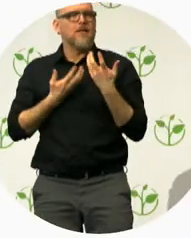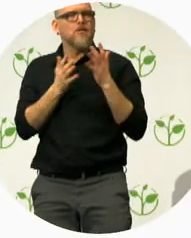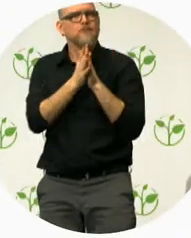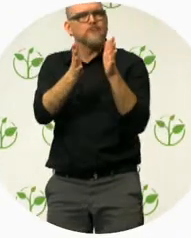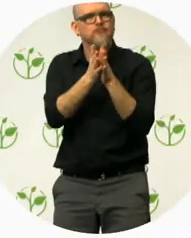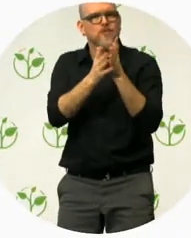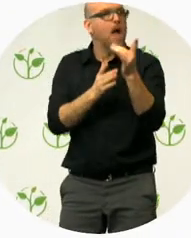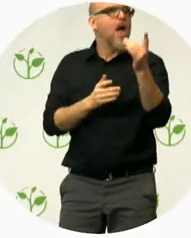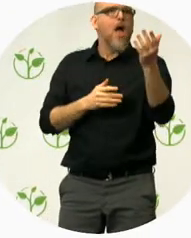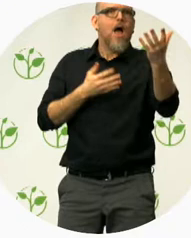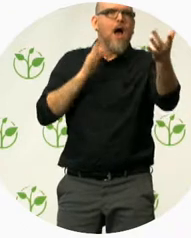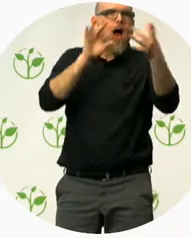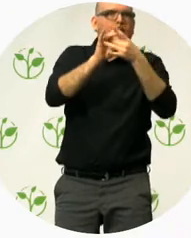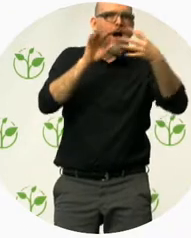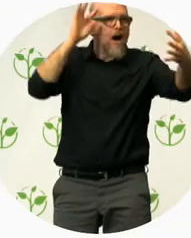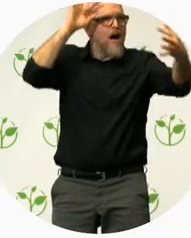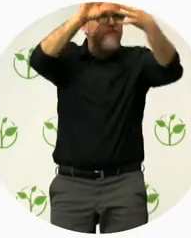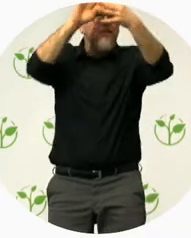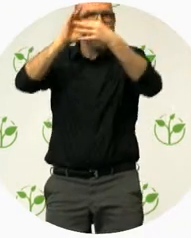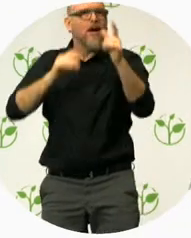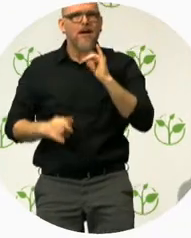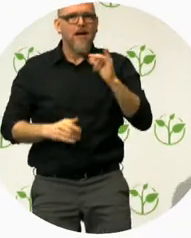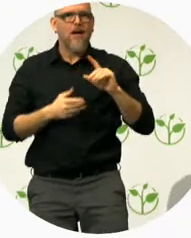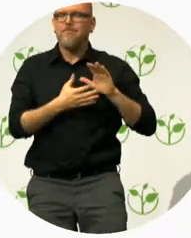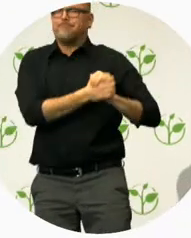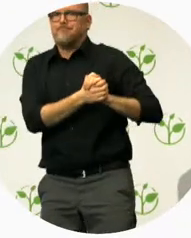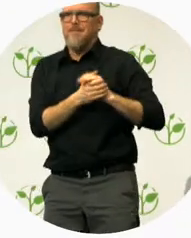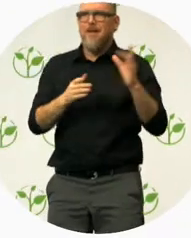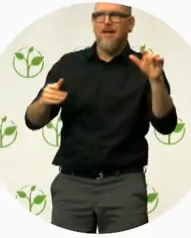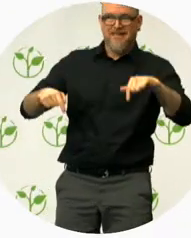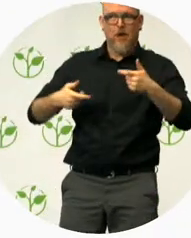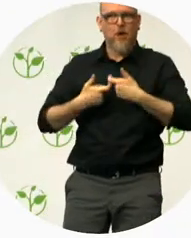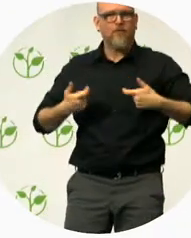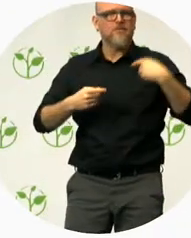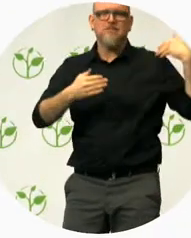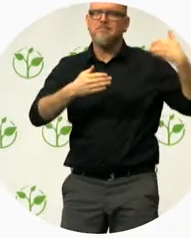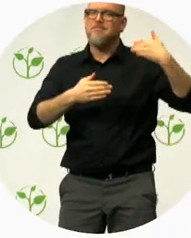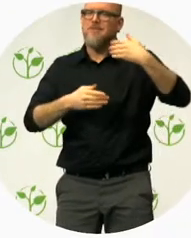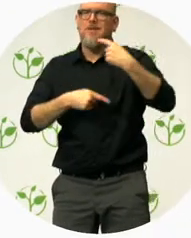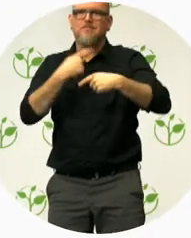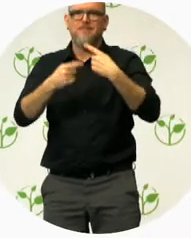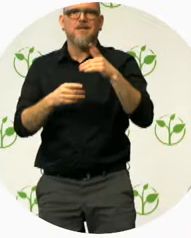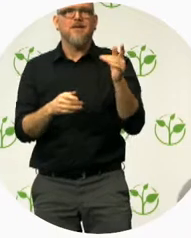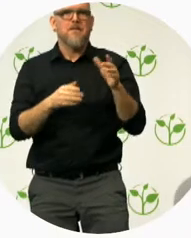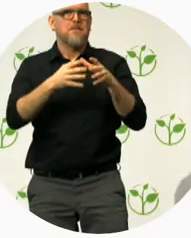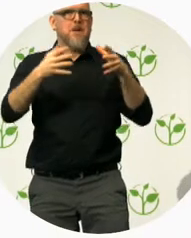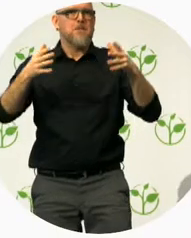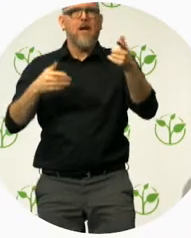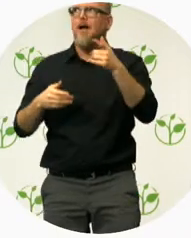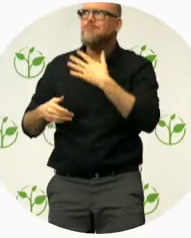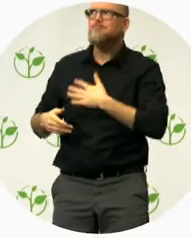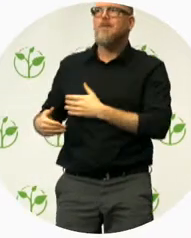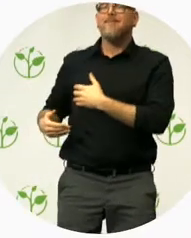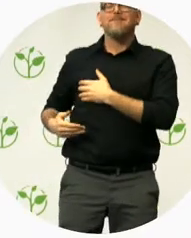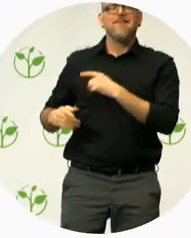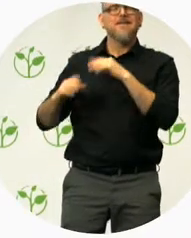come back to address this conference again is a great example. And we are delighted for our keynote speech this